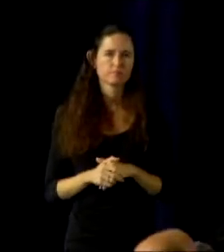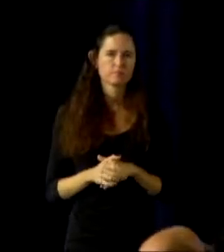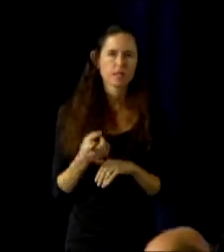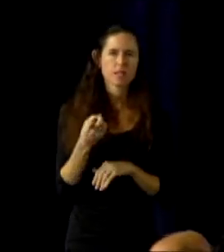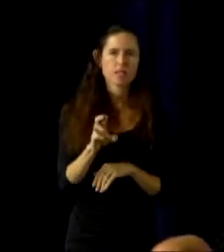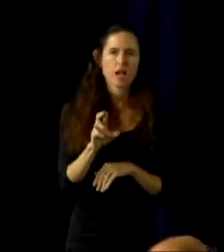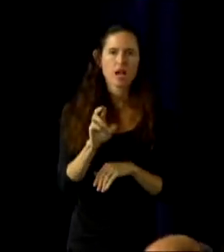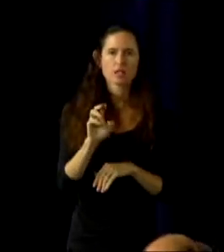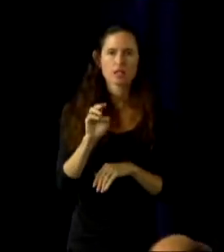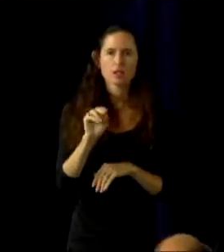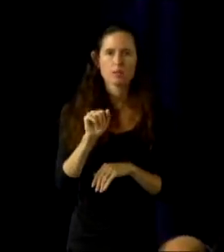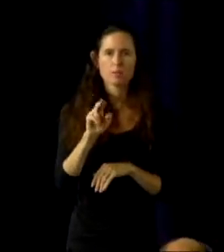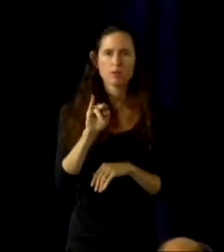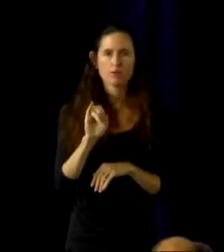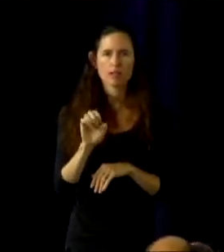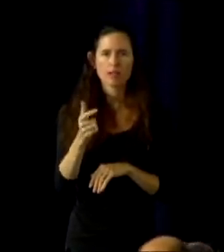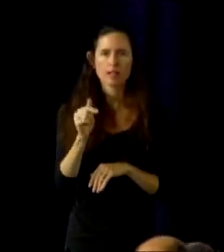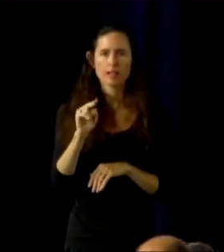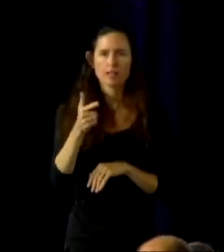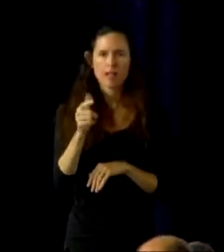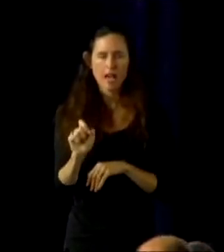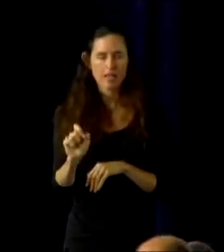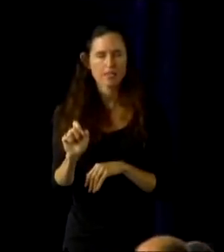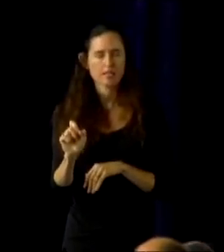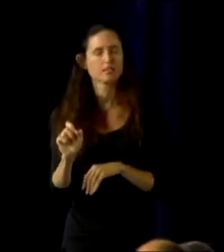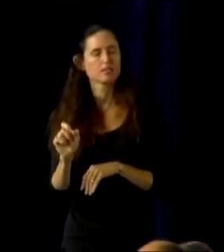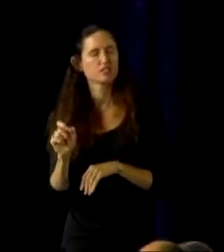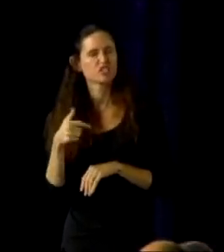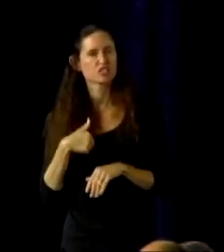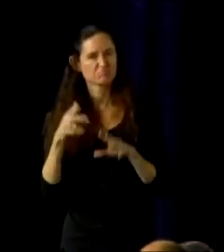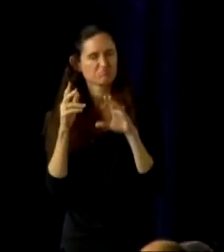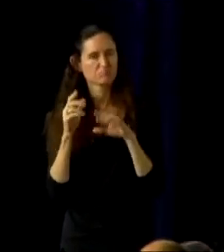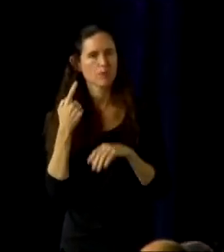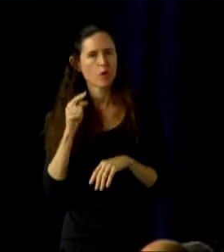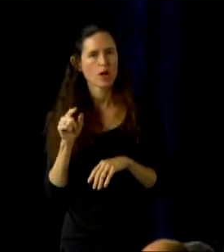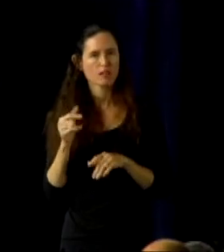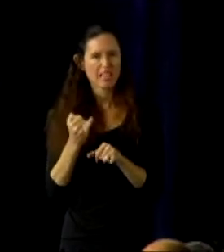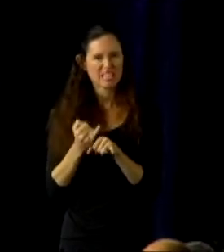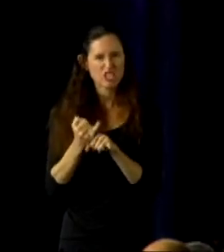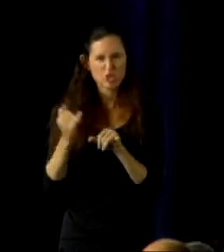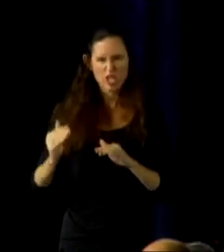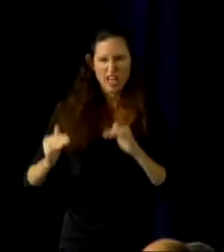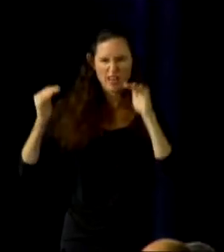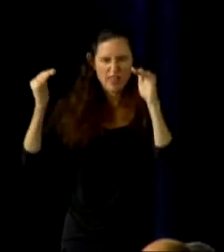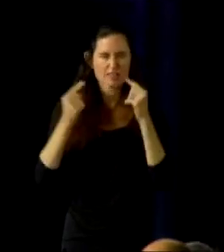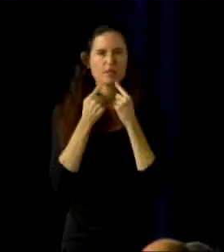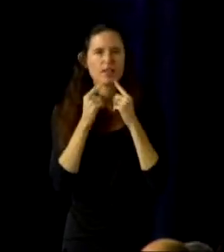Dr. Marie Nagy, Vice President of Institutional Effectiveness and Advancement.